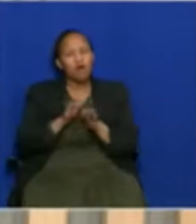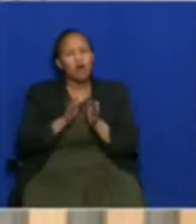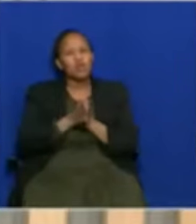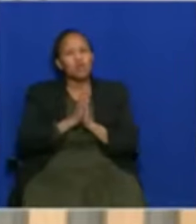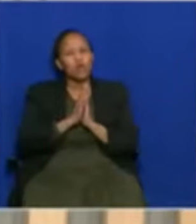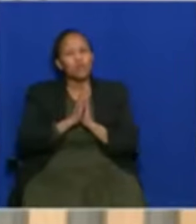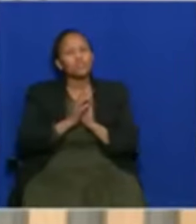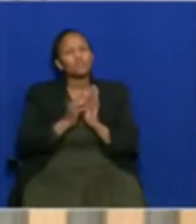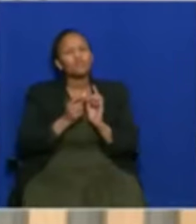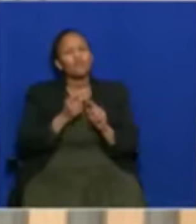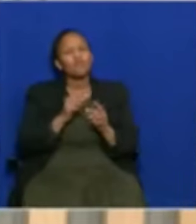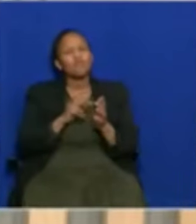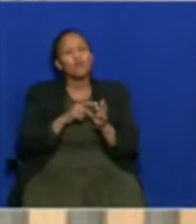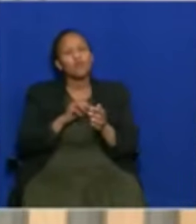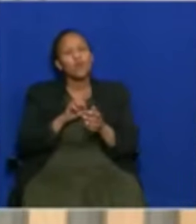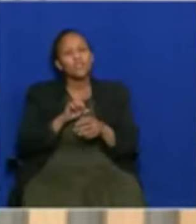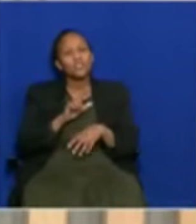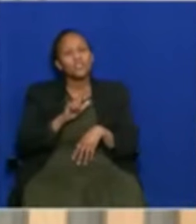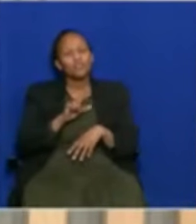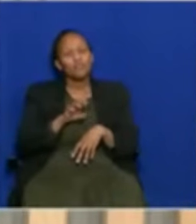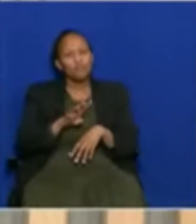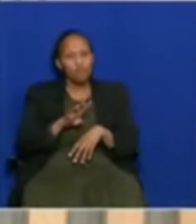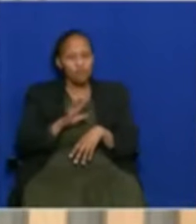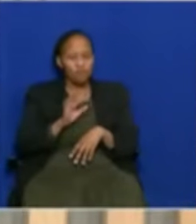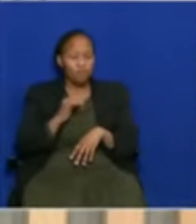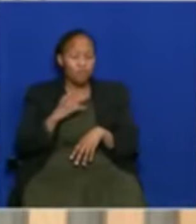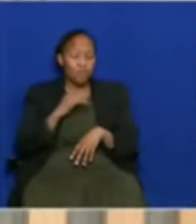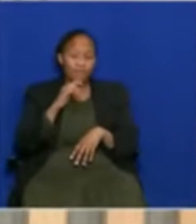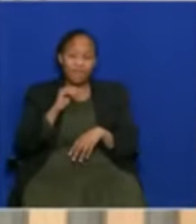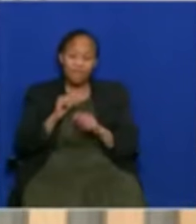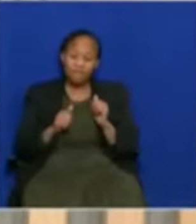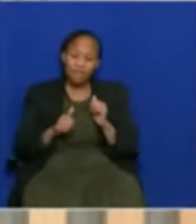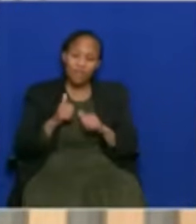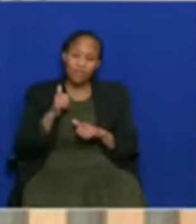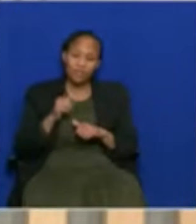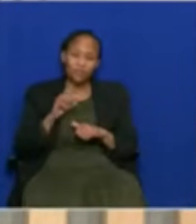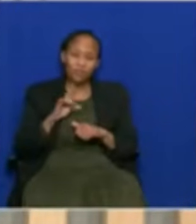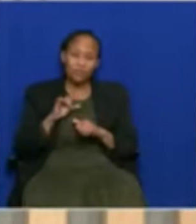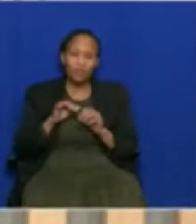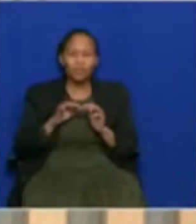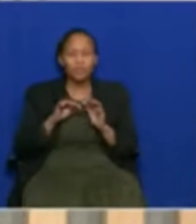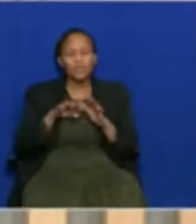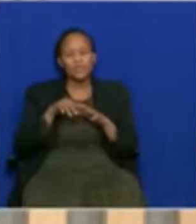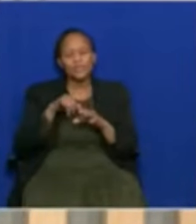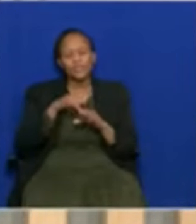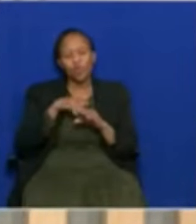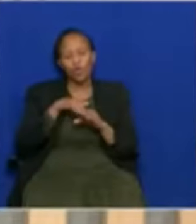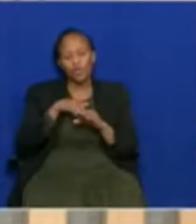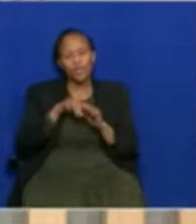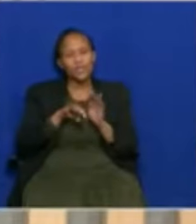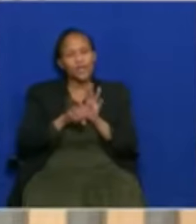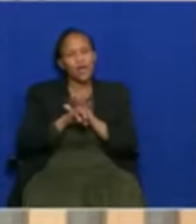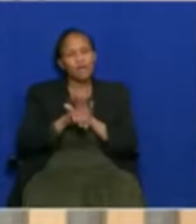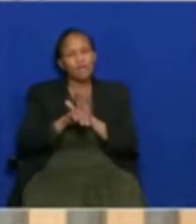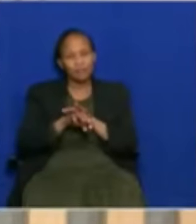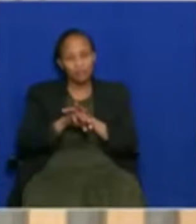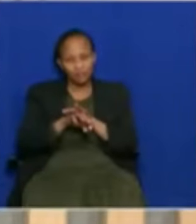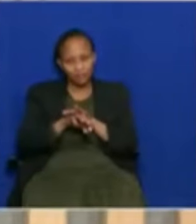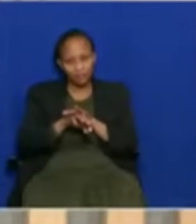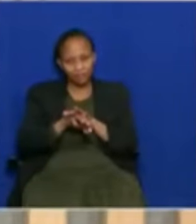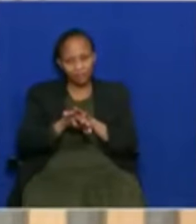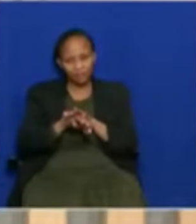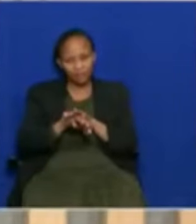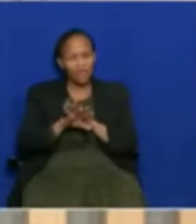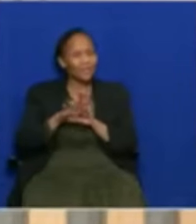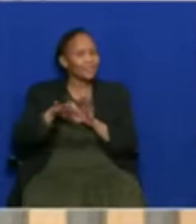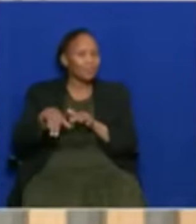all these would first be advertised internally except for our post, because there had been 2